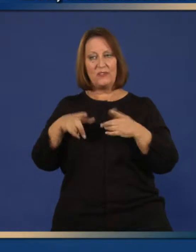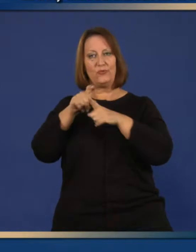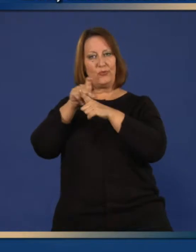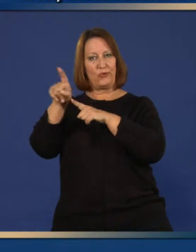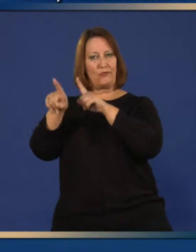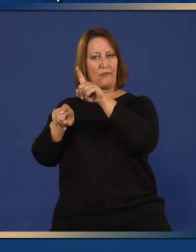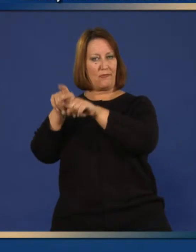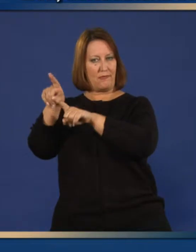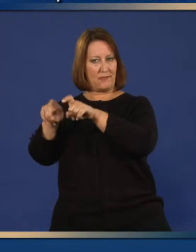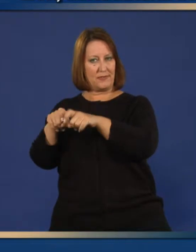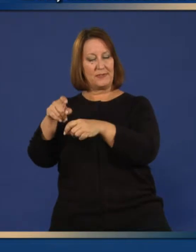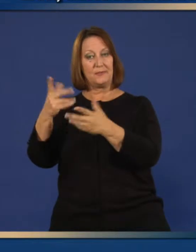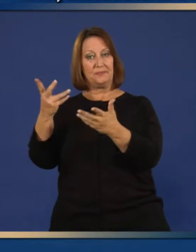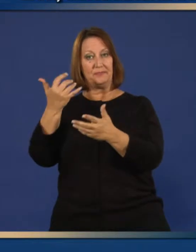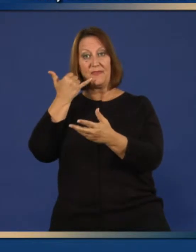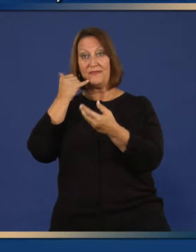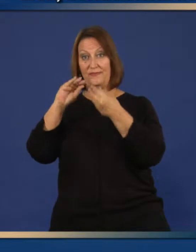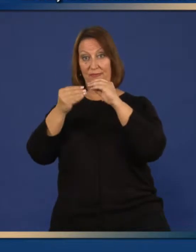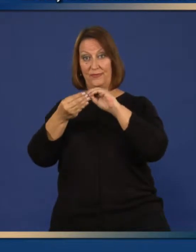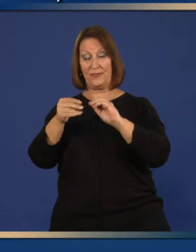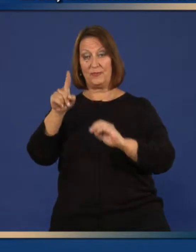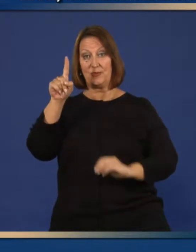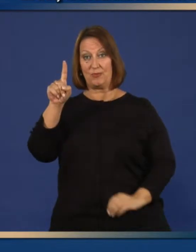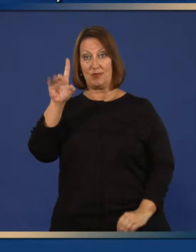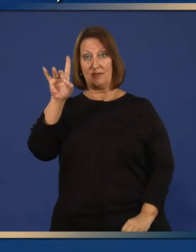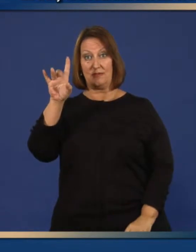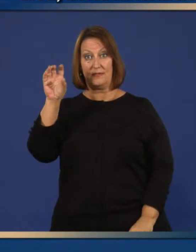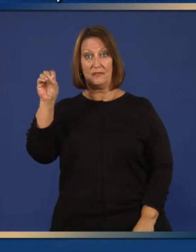a claim by calling